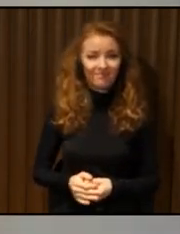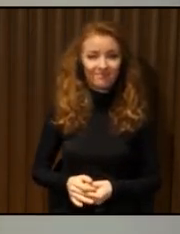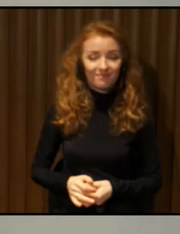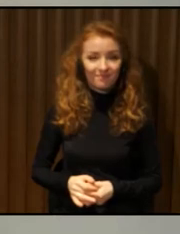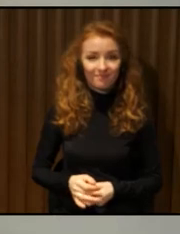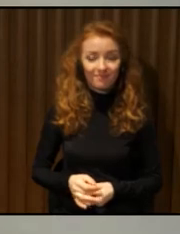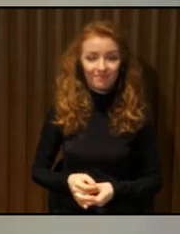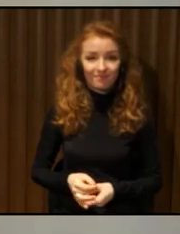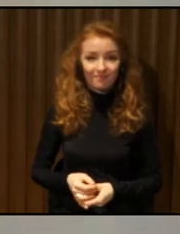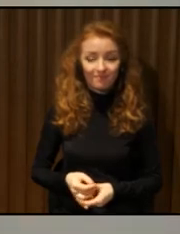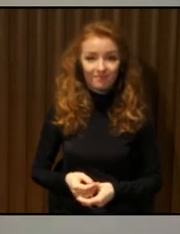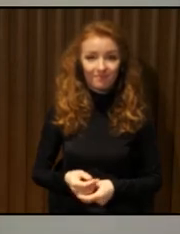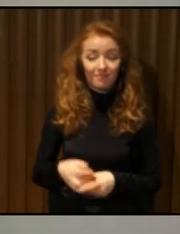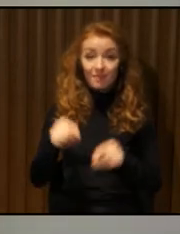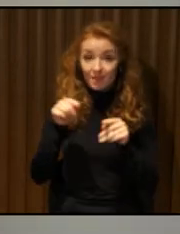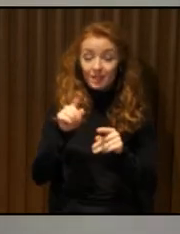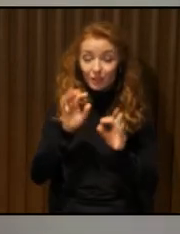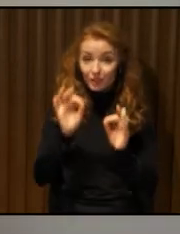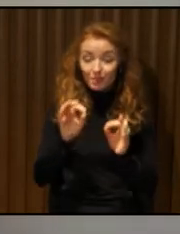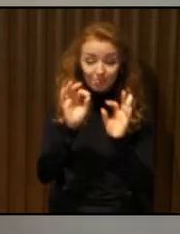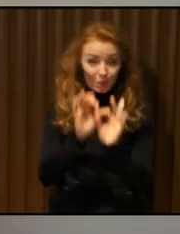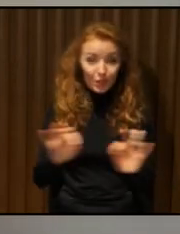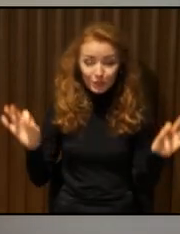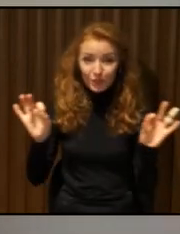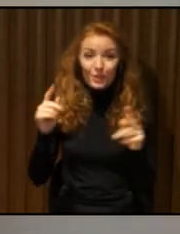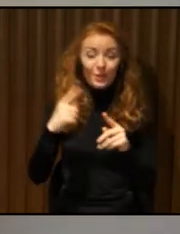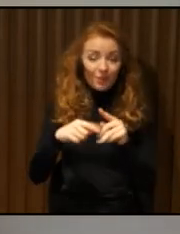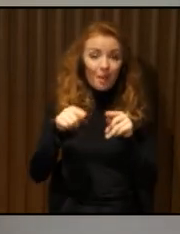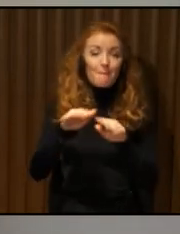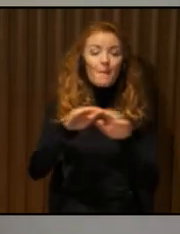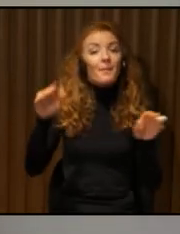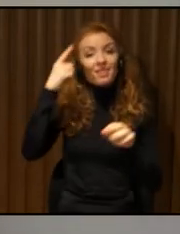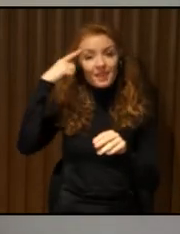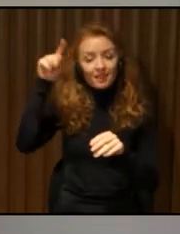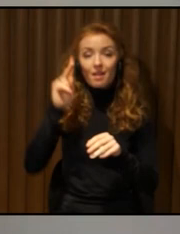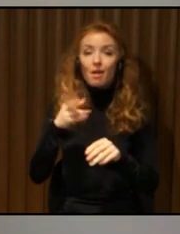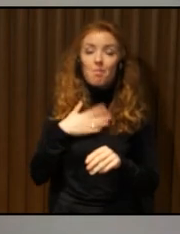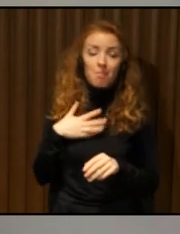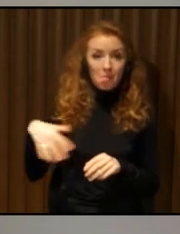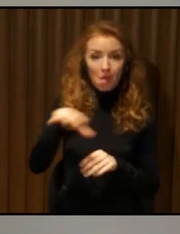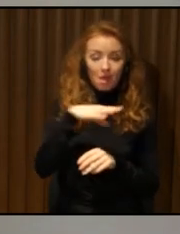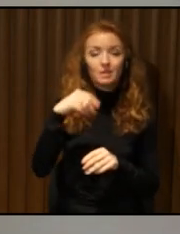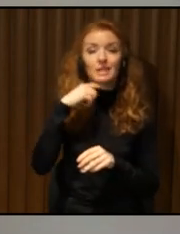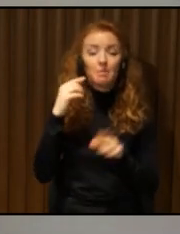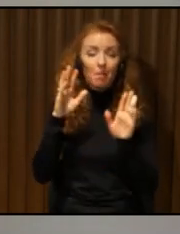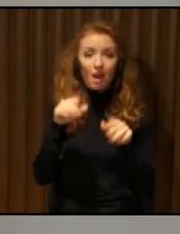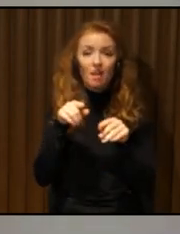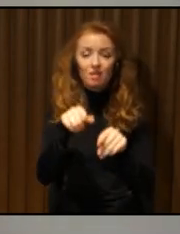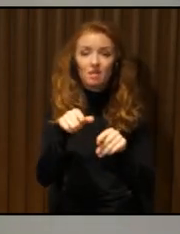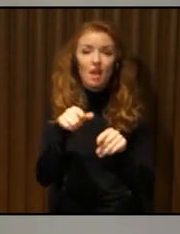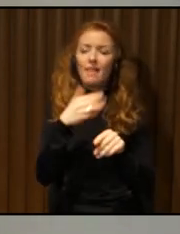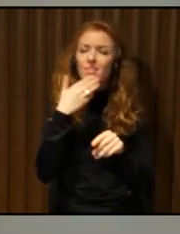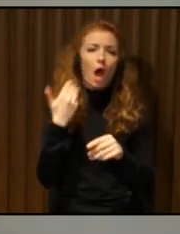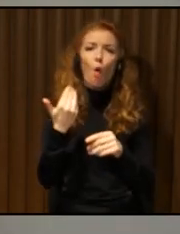Yeah. Oh, great. Yeah, but that was the basic idea, that we wanted it not to be for sale. We wanted it to be